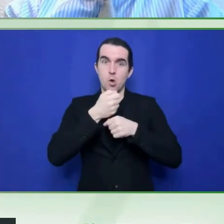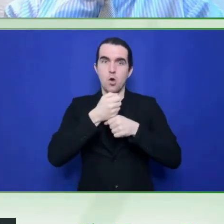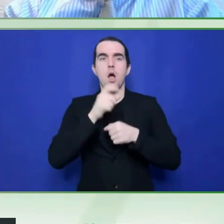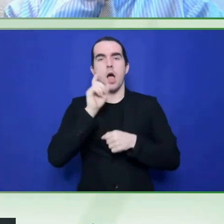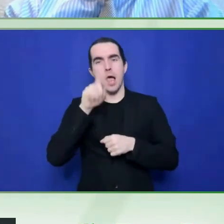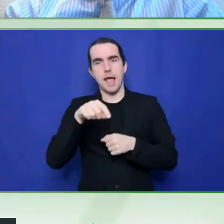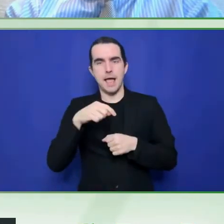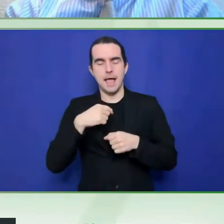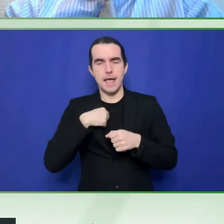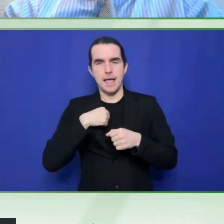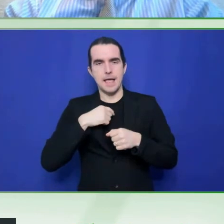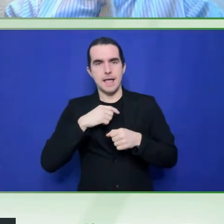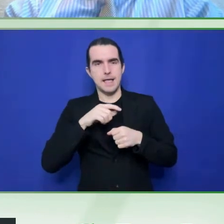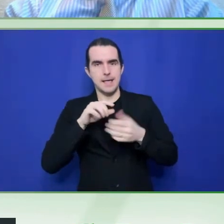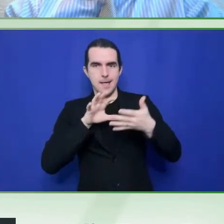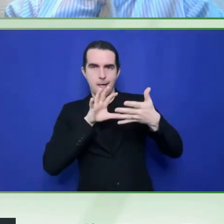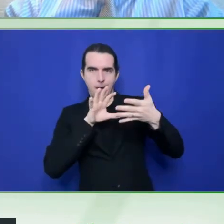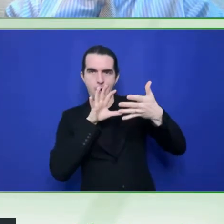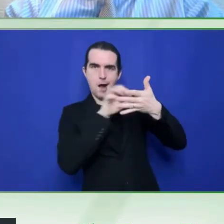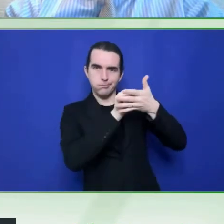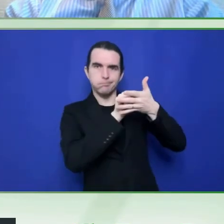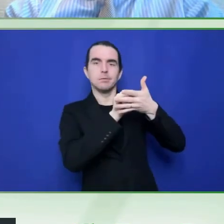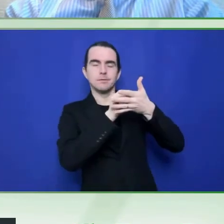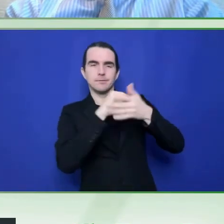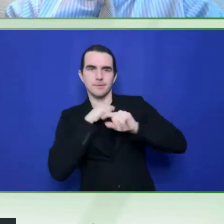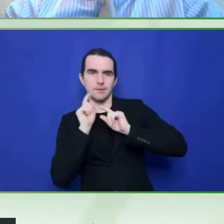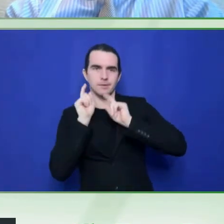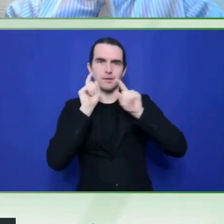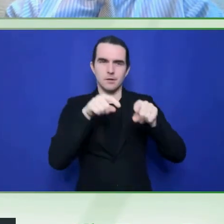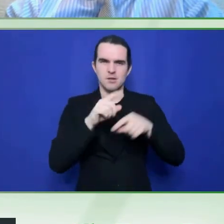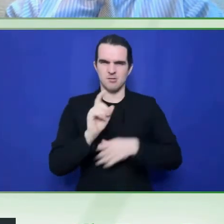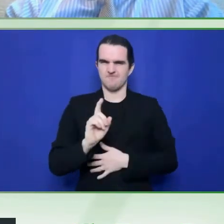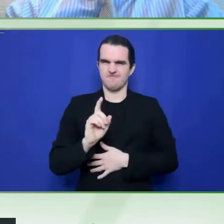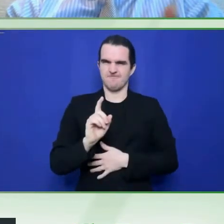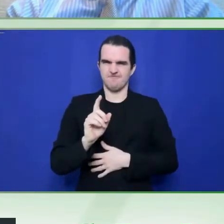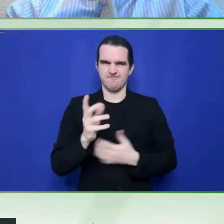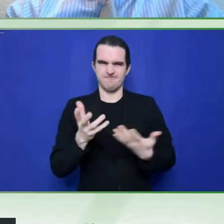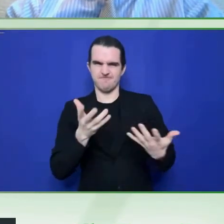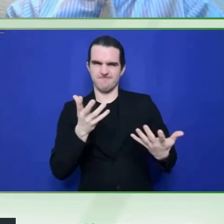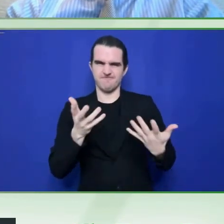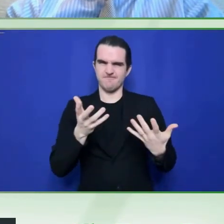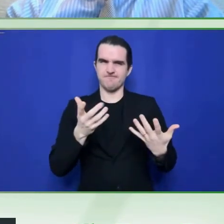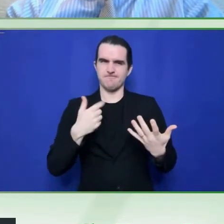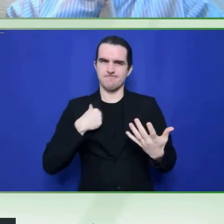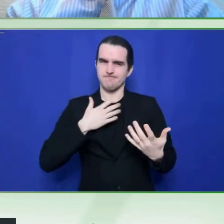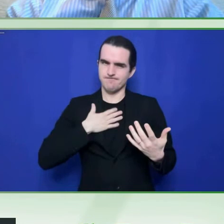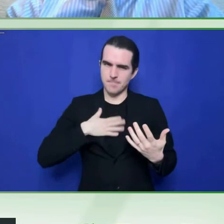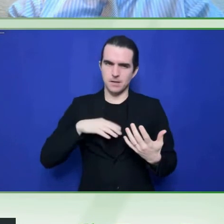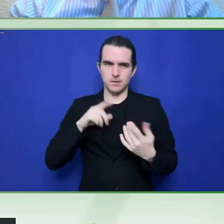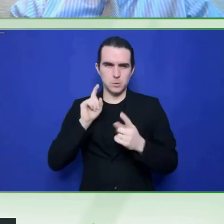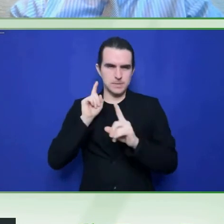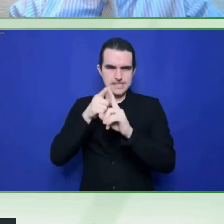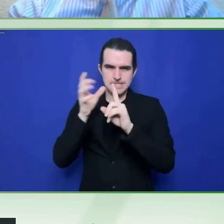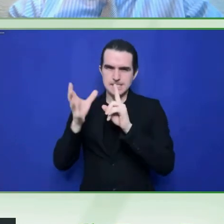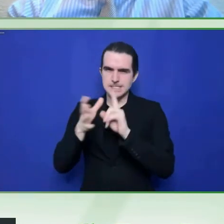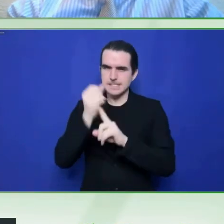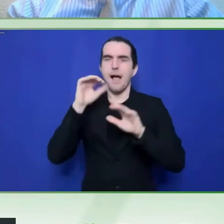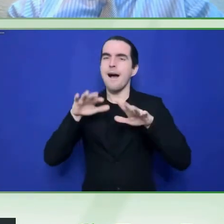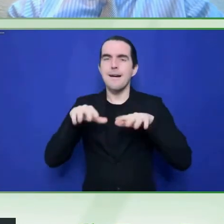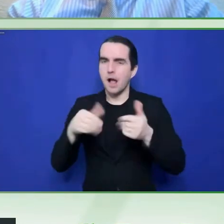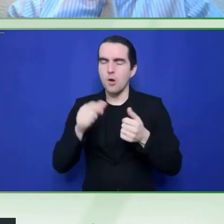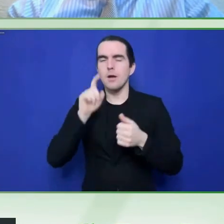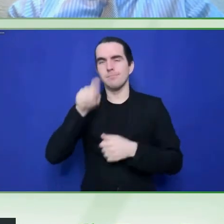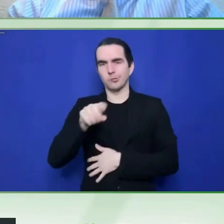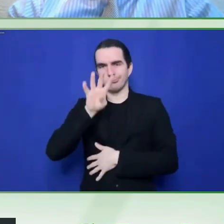agile transformation to accommodate hybrid working. We want a more flexible, mindset,